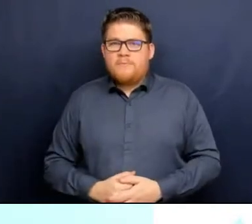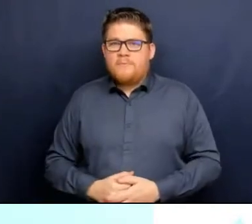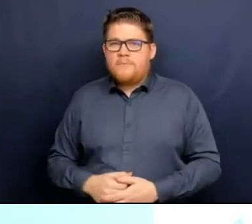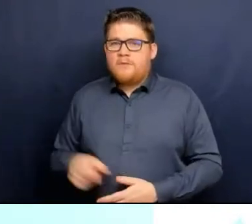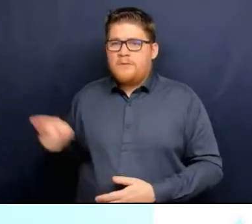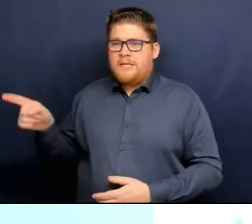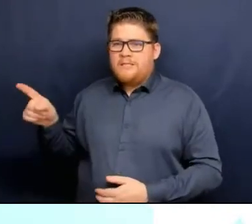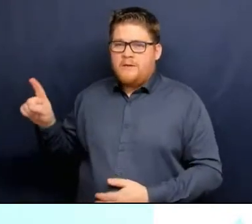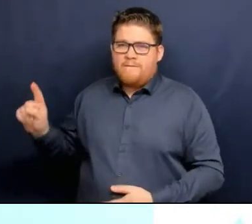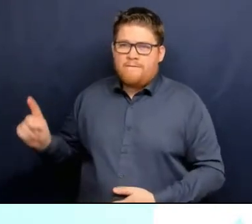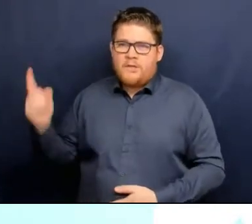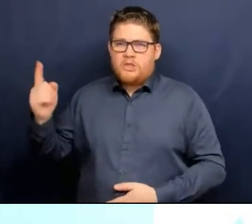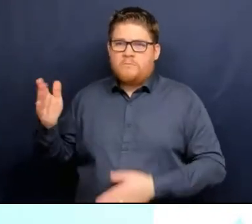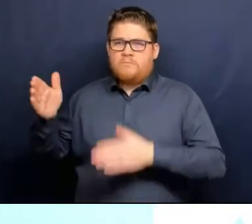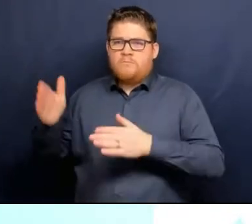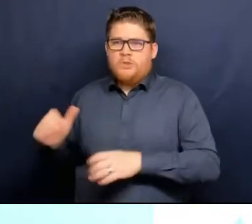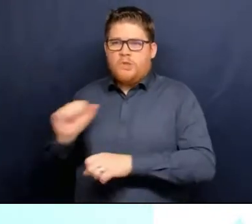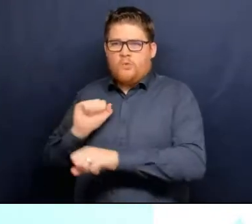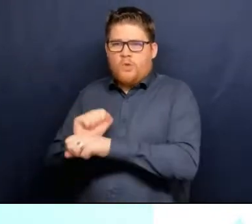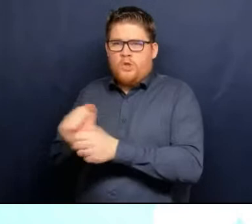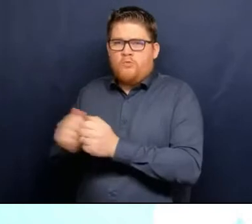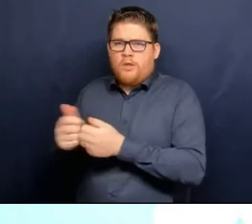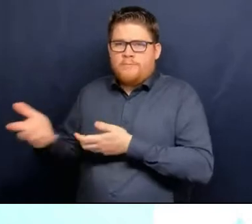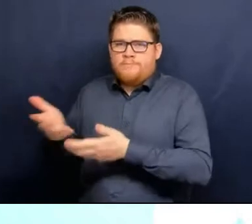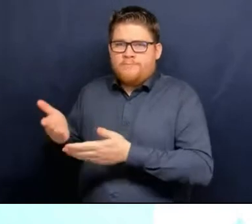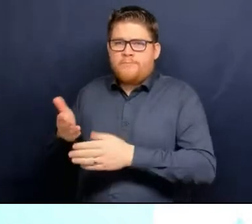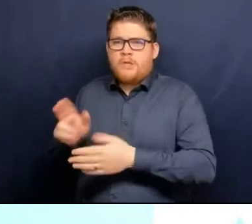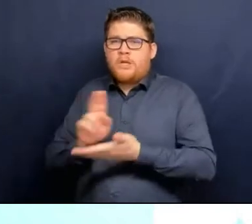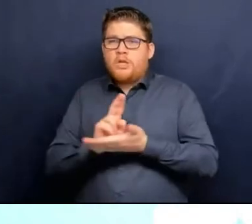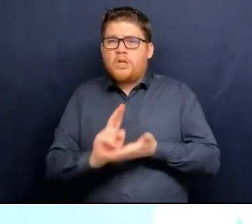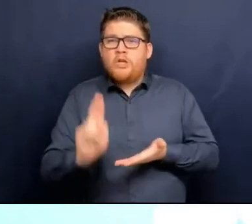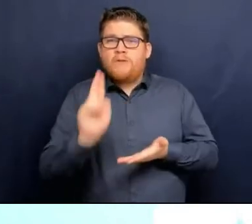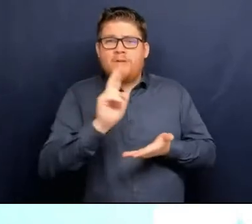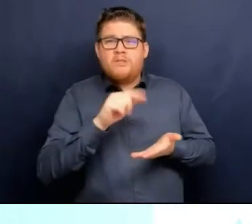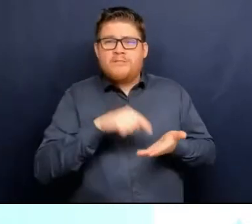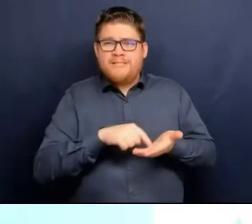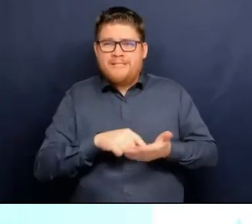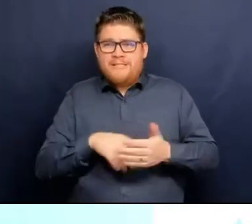first person I worked for coming out of university, and he instilled in me the